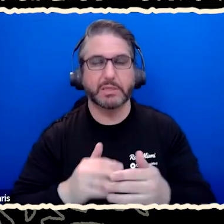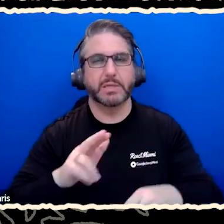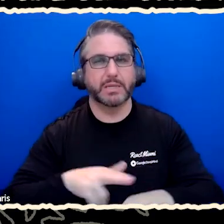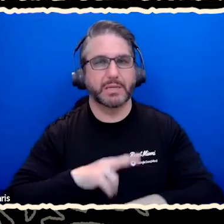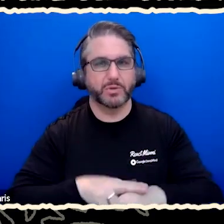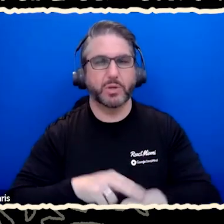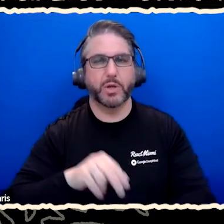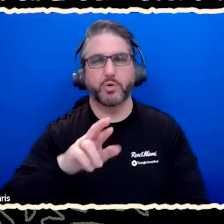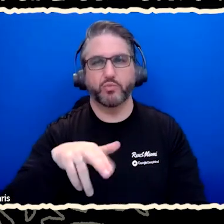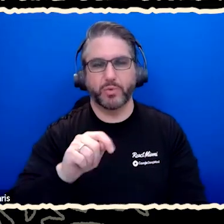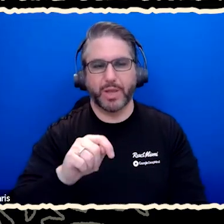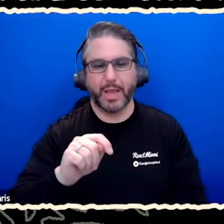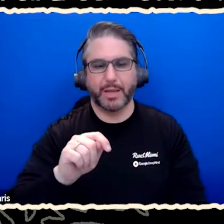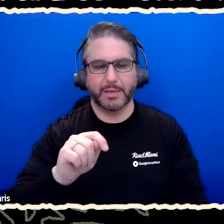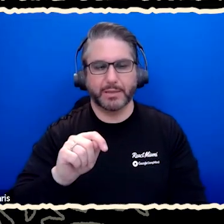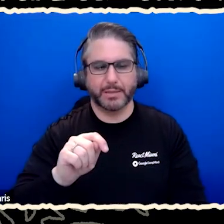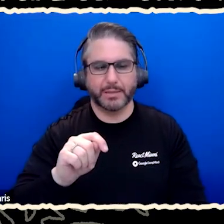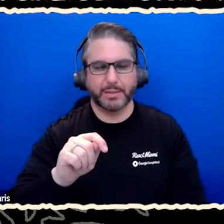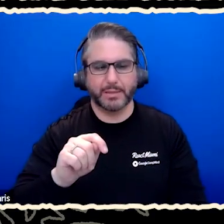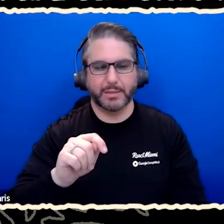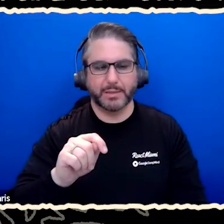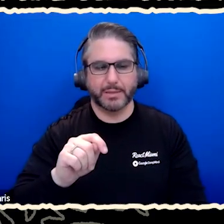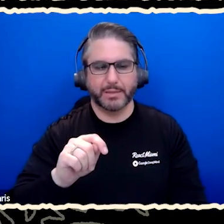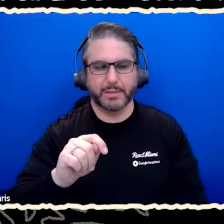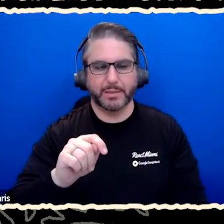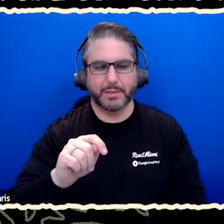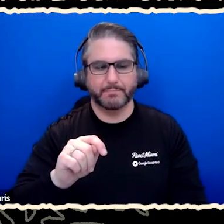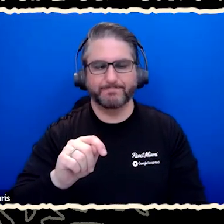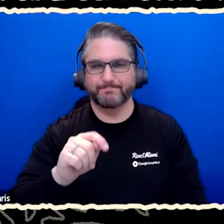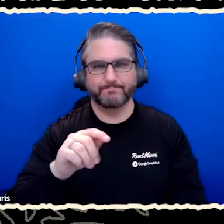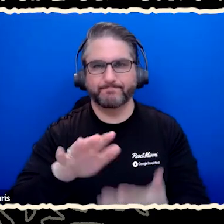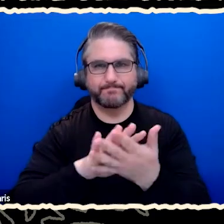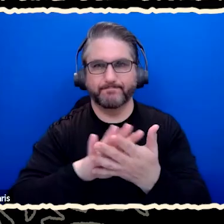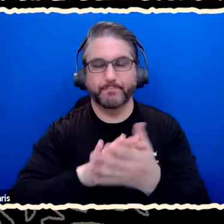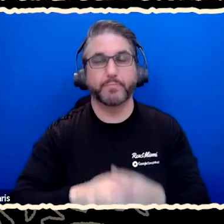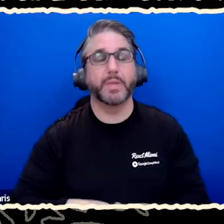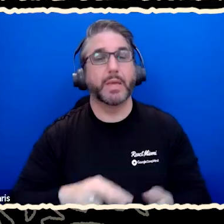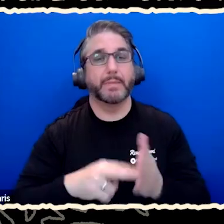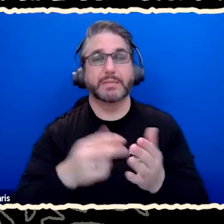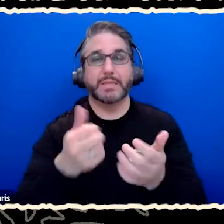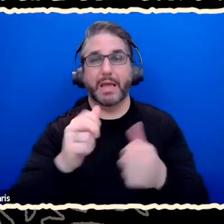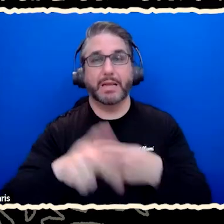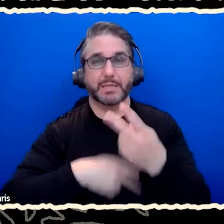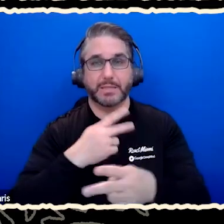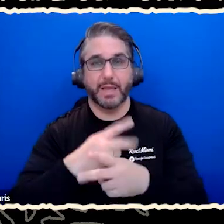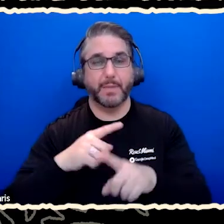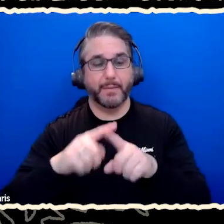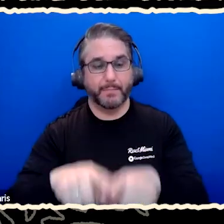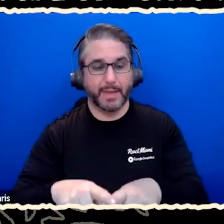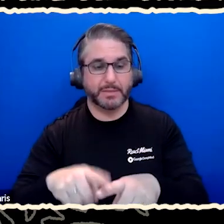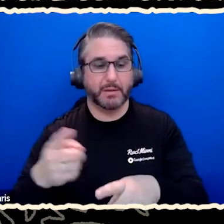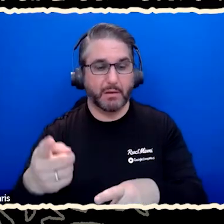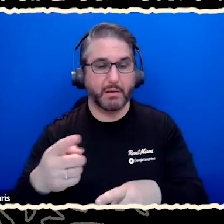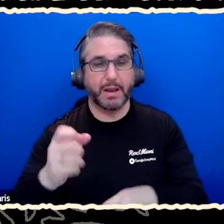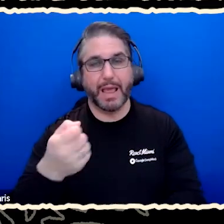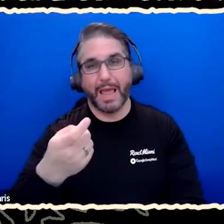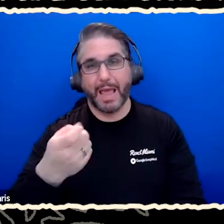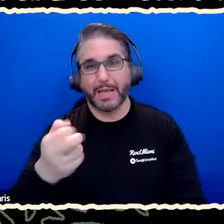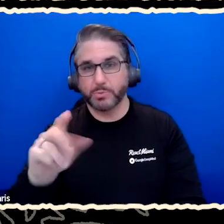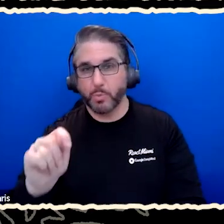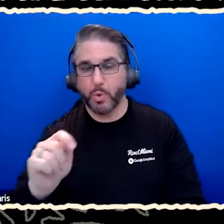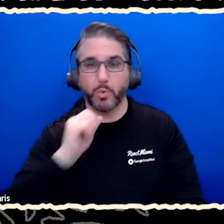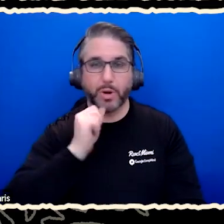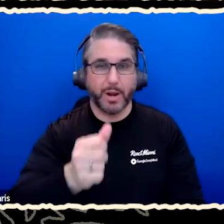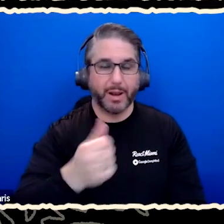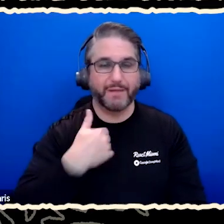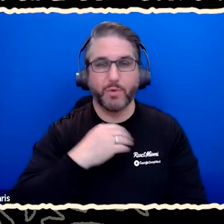React Native application. And this can be any type based on a framework such as Expo or not. There are no